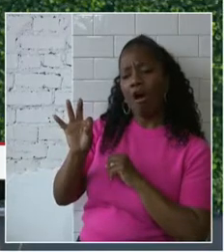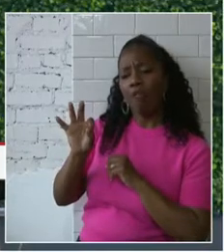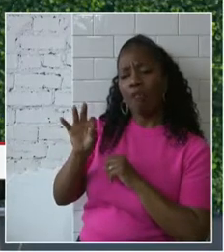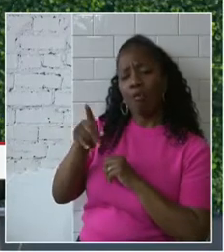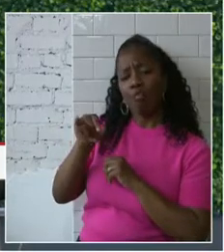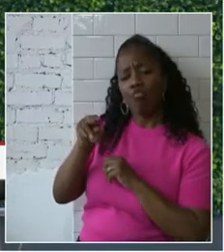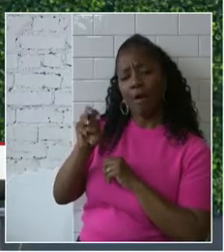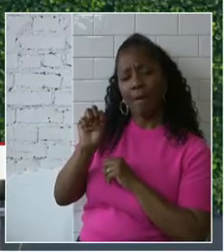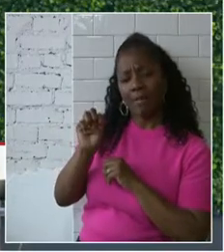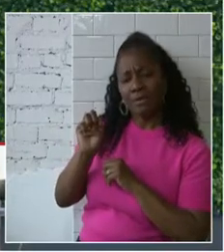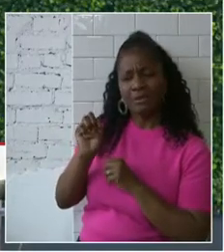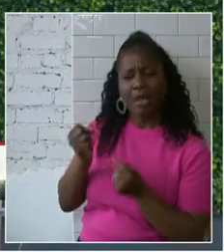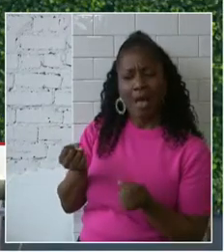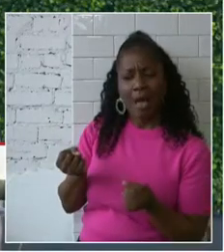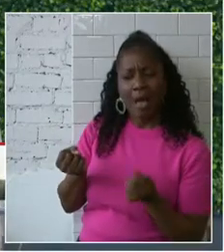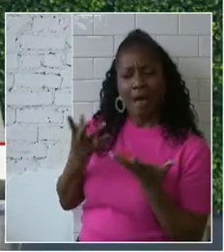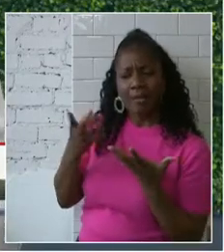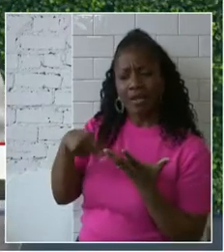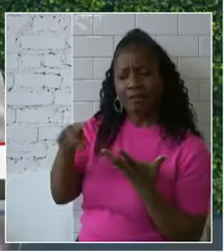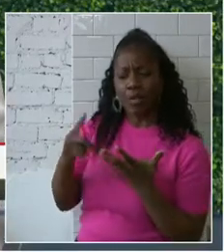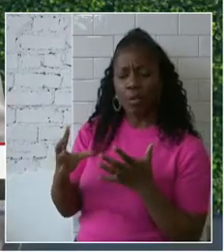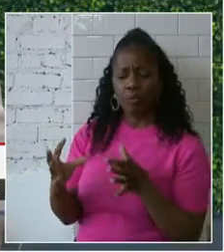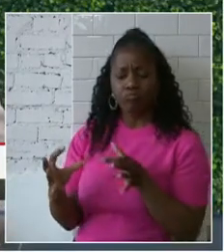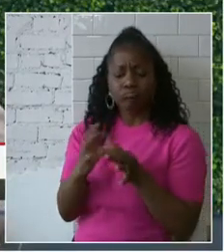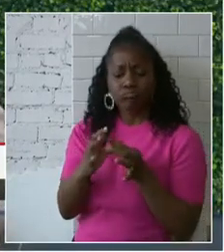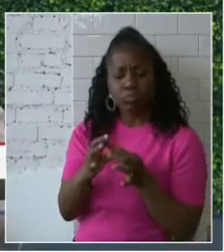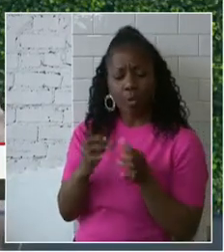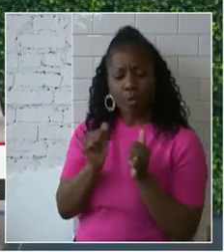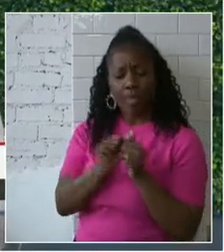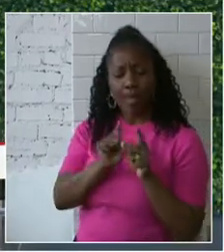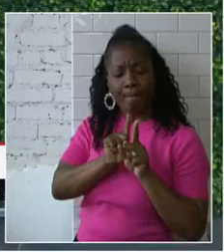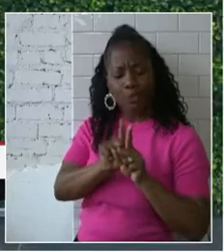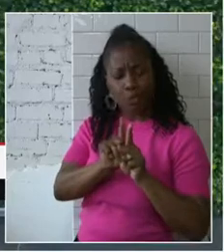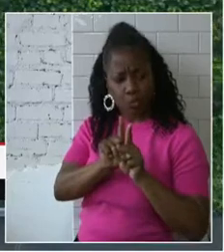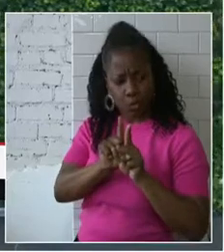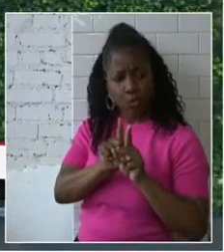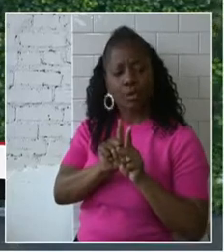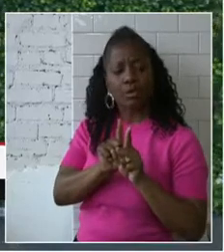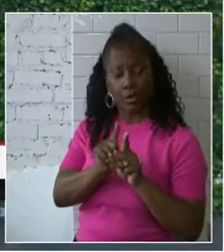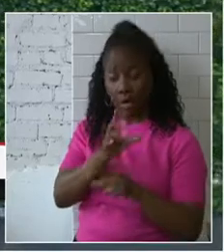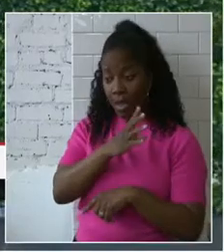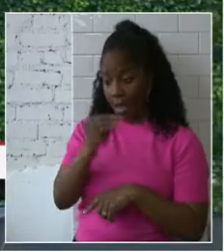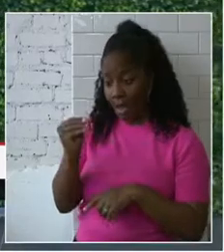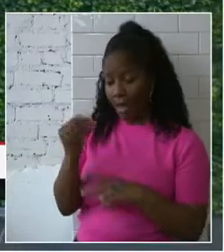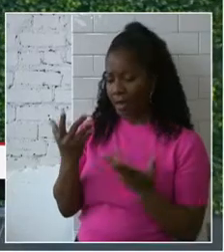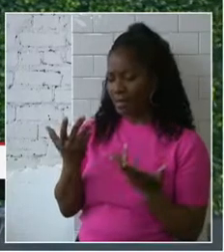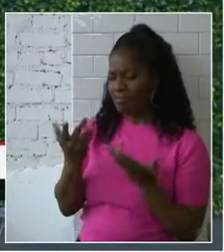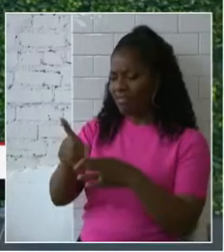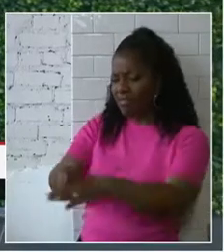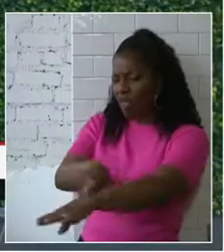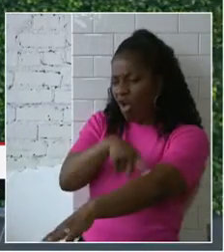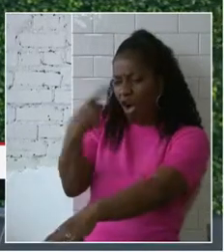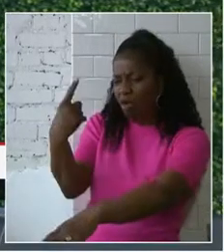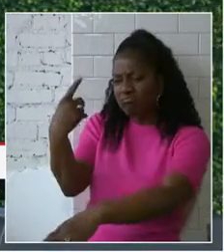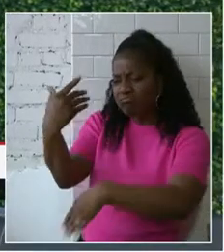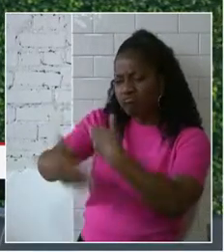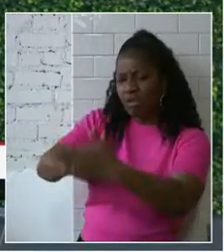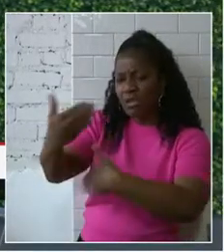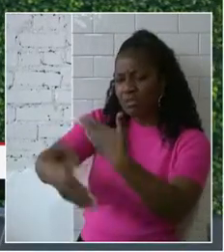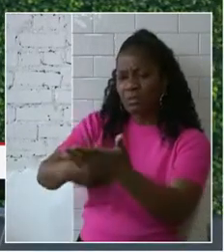to be teamed up with a mentor, and how long has this process been going